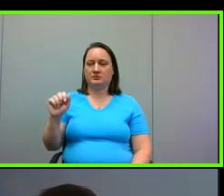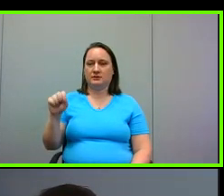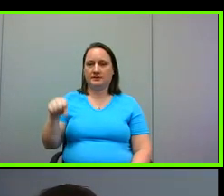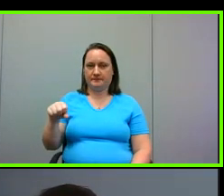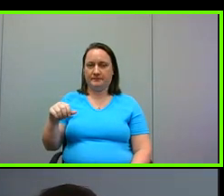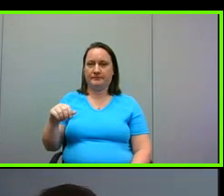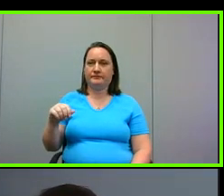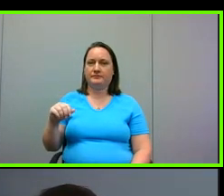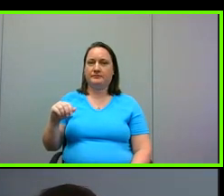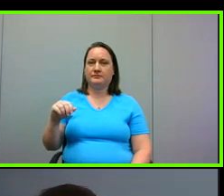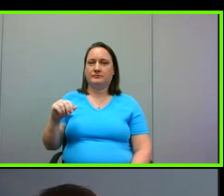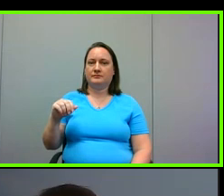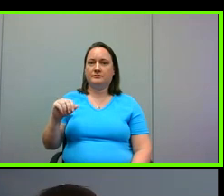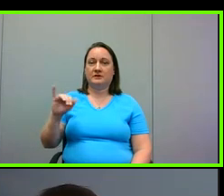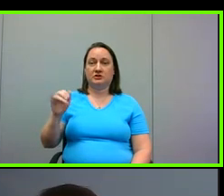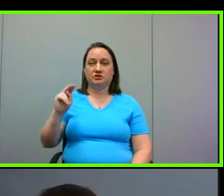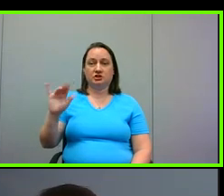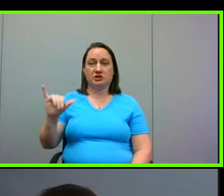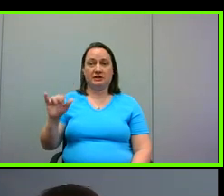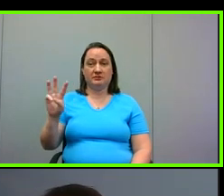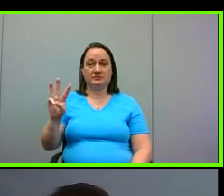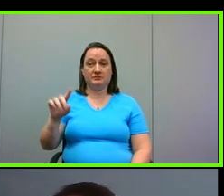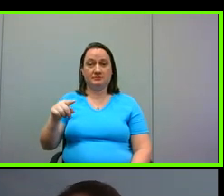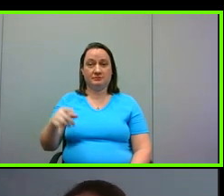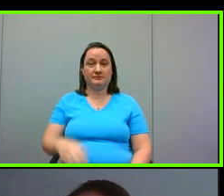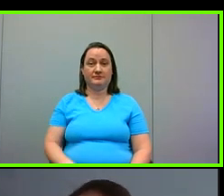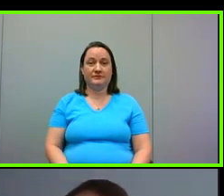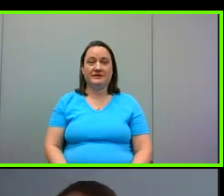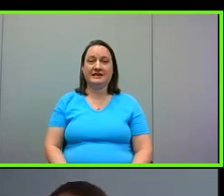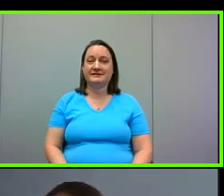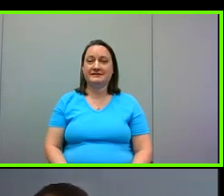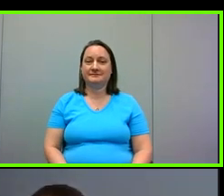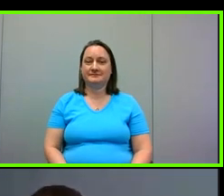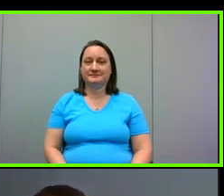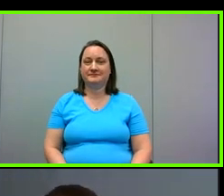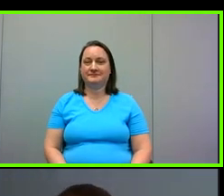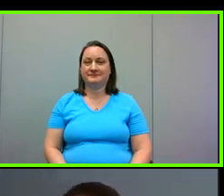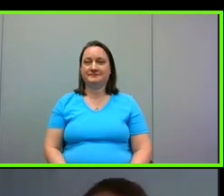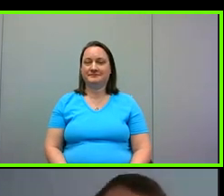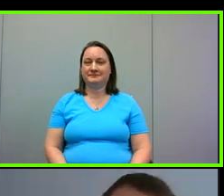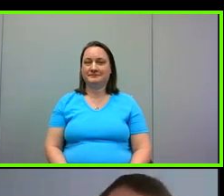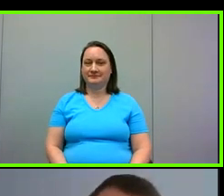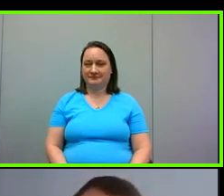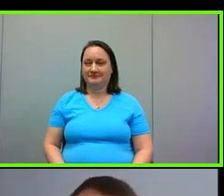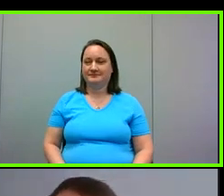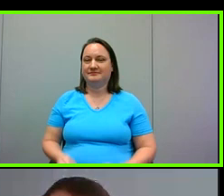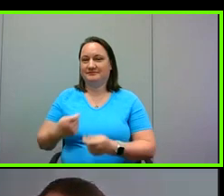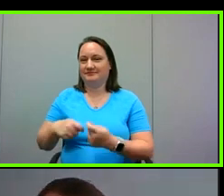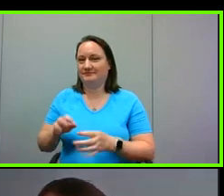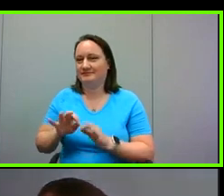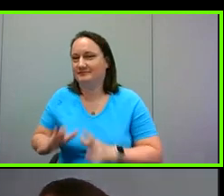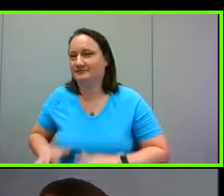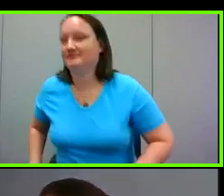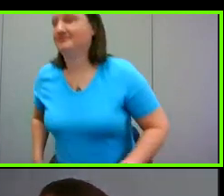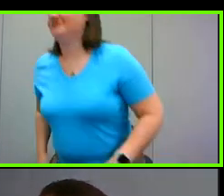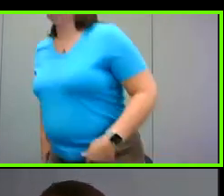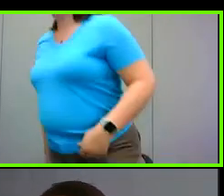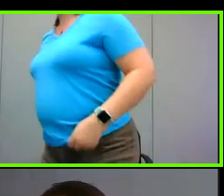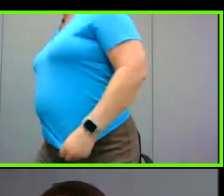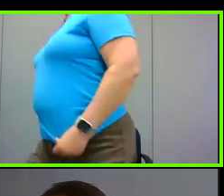Yes. okay, and Jenny Whittemore. Yes. Not a unanimous.